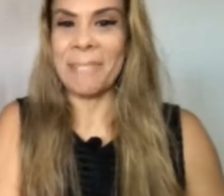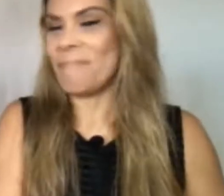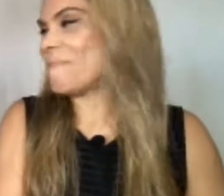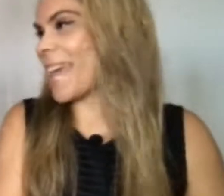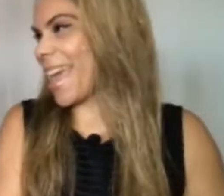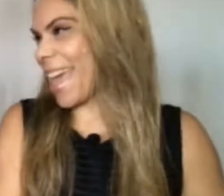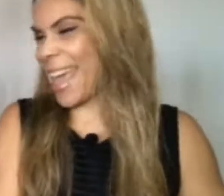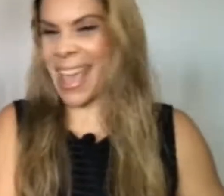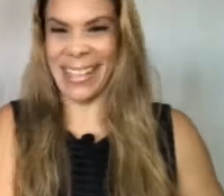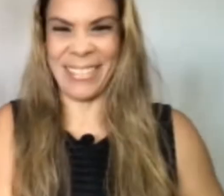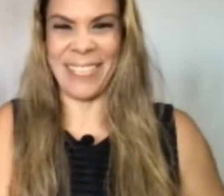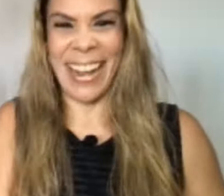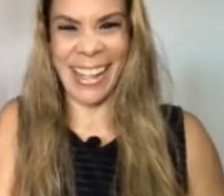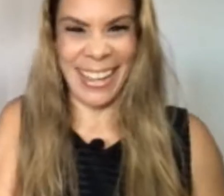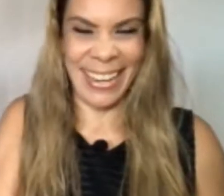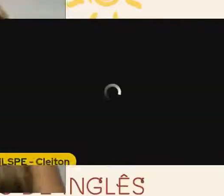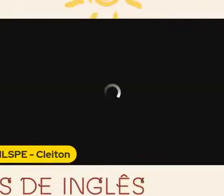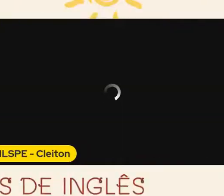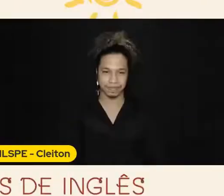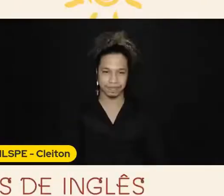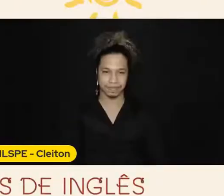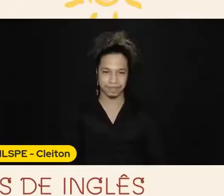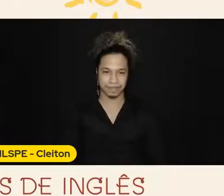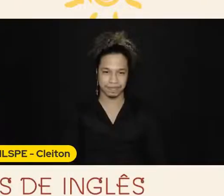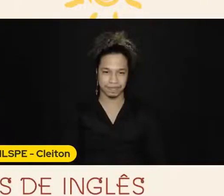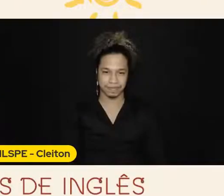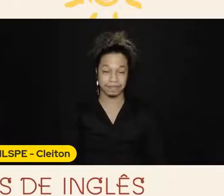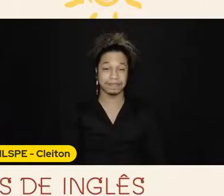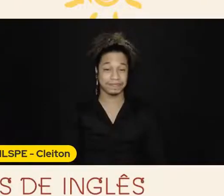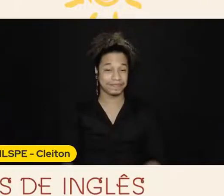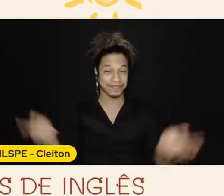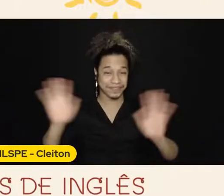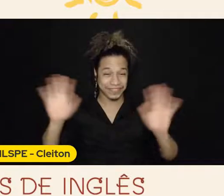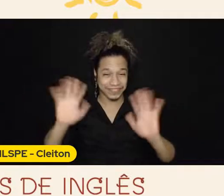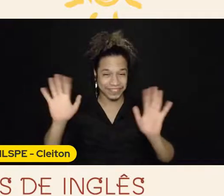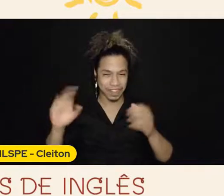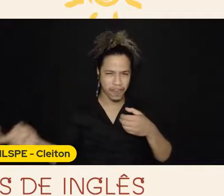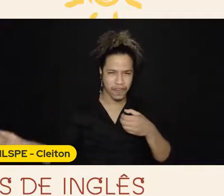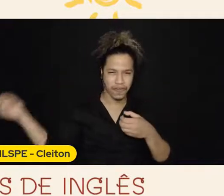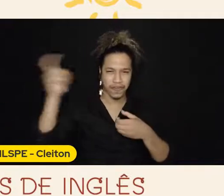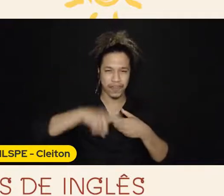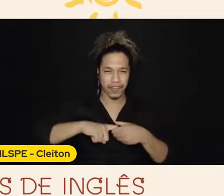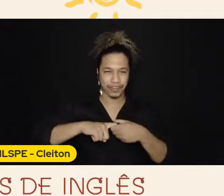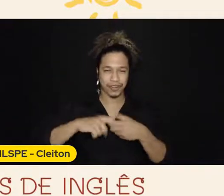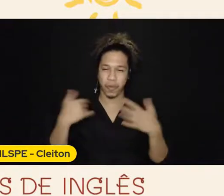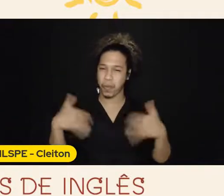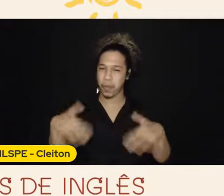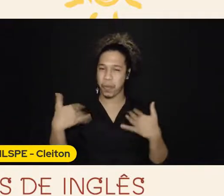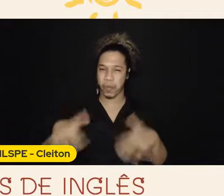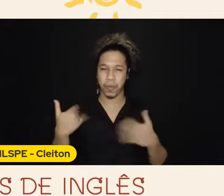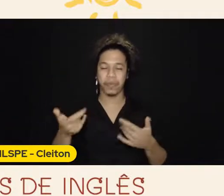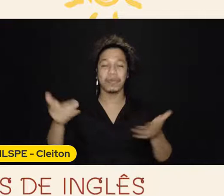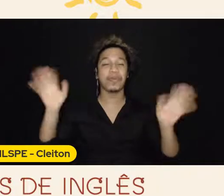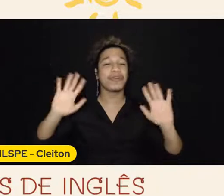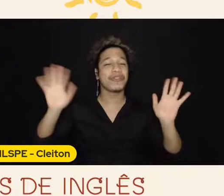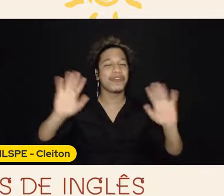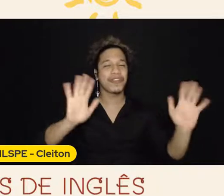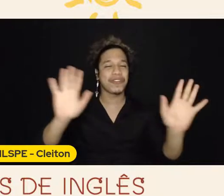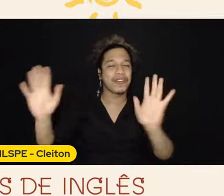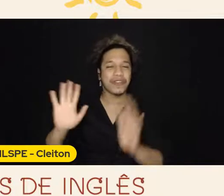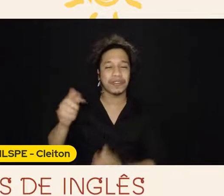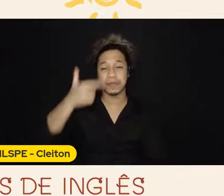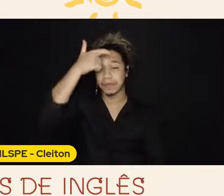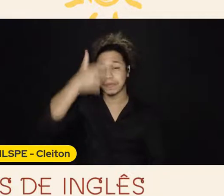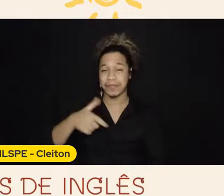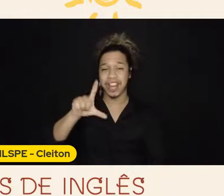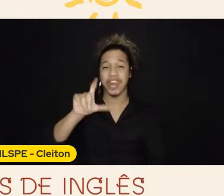Hi, guys. Back. Right. We are back. Terminator. So hello, everyone. My name is